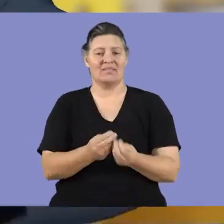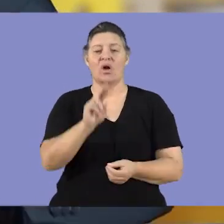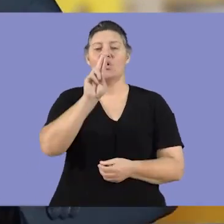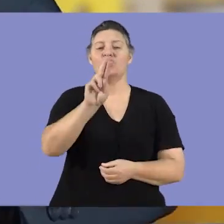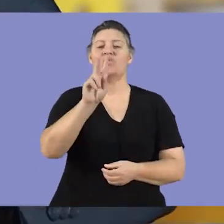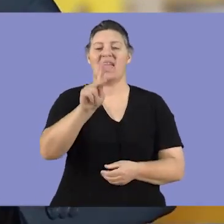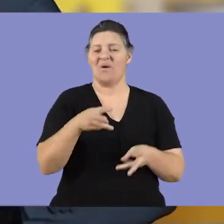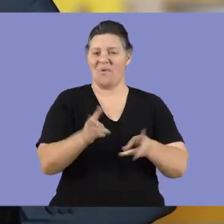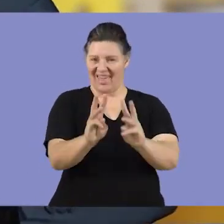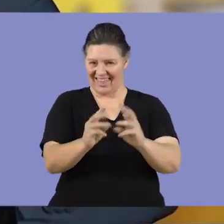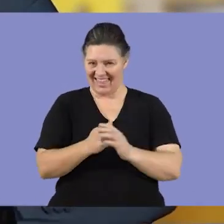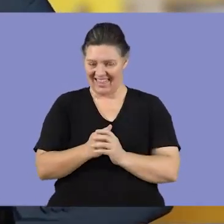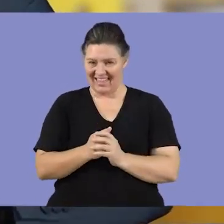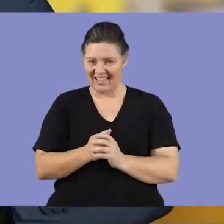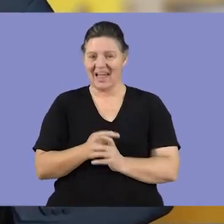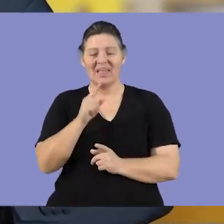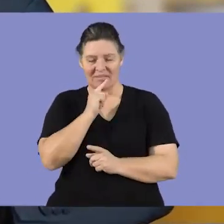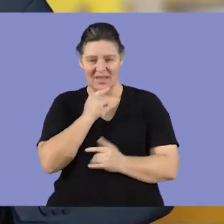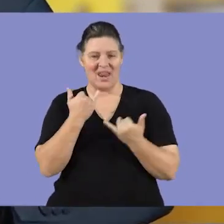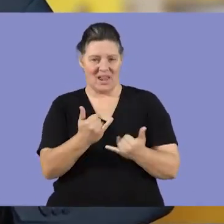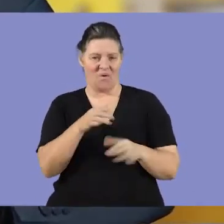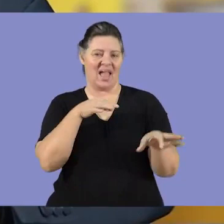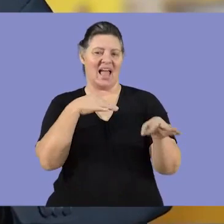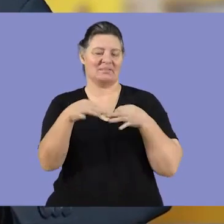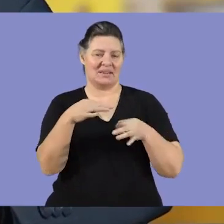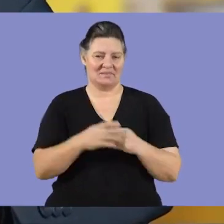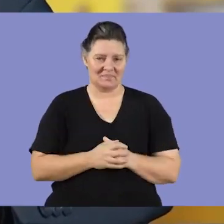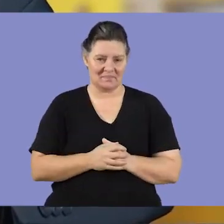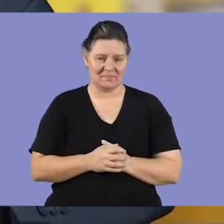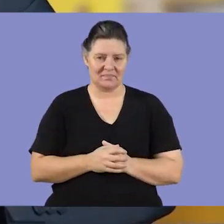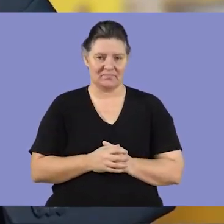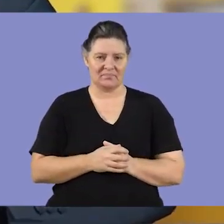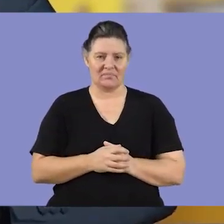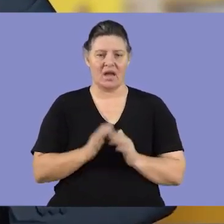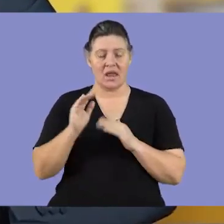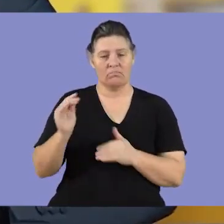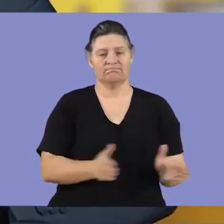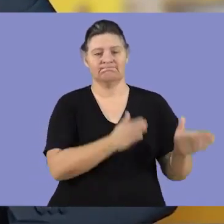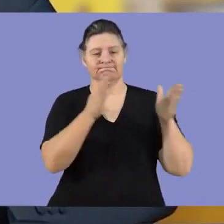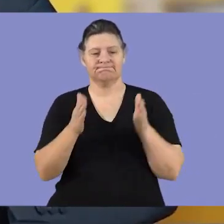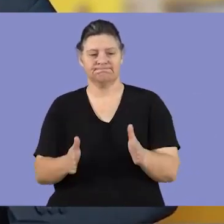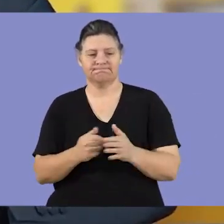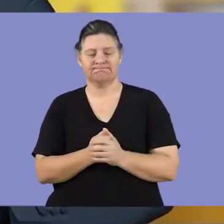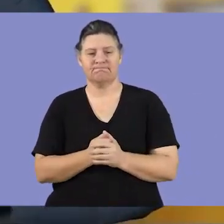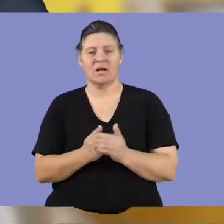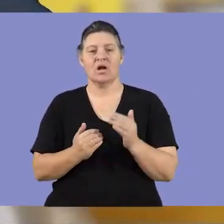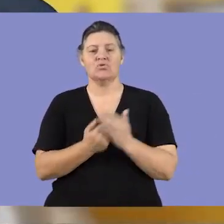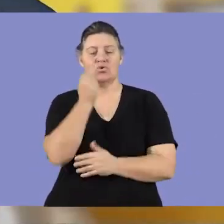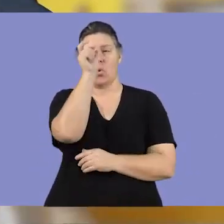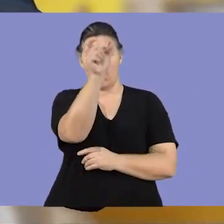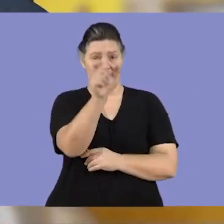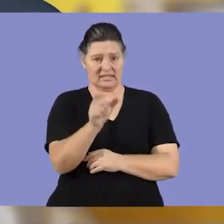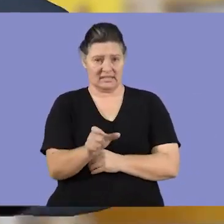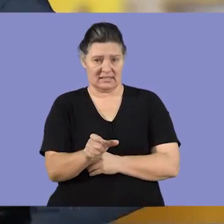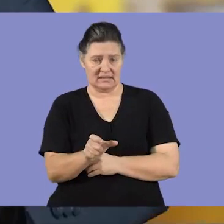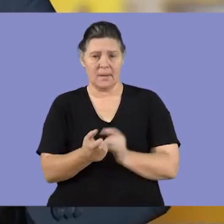The UK method is what we have just added to it. I'm quickly going to move now to the new words